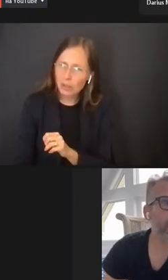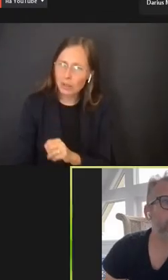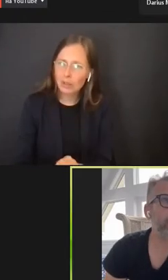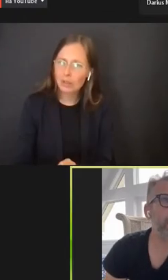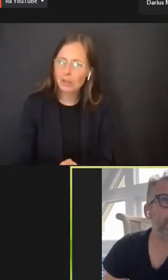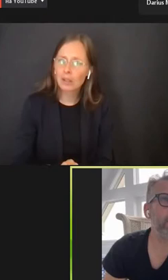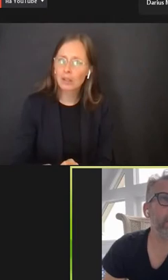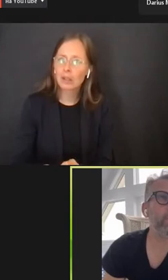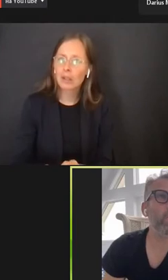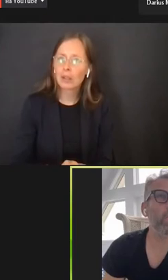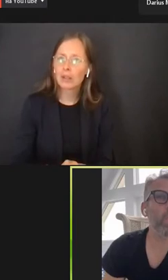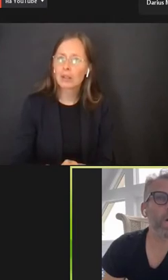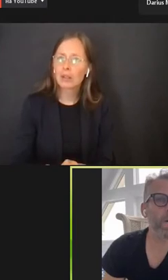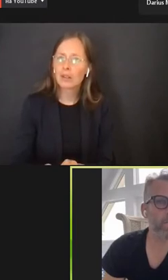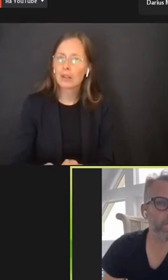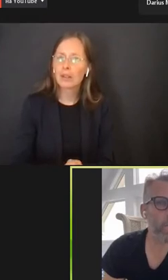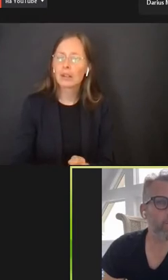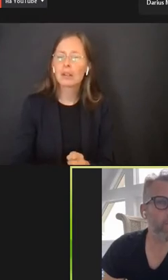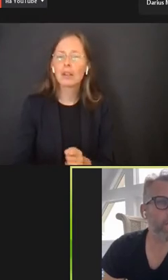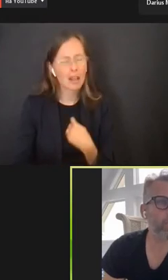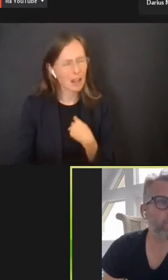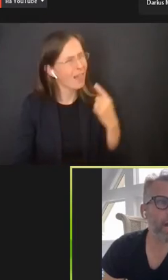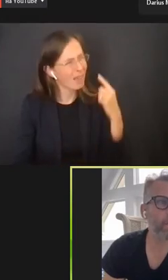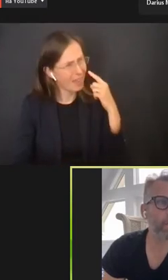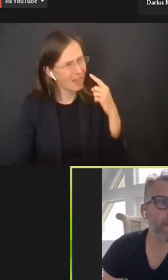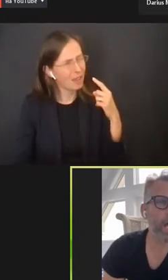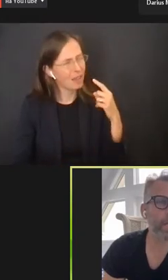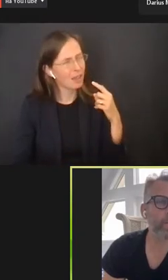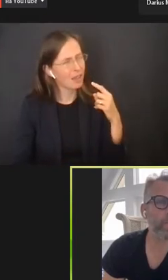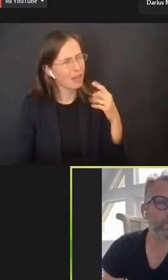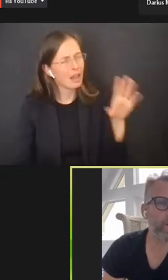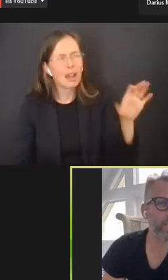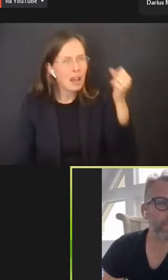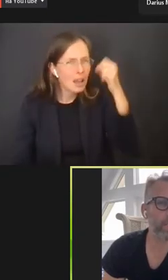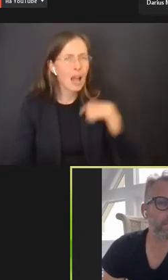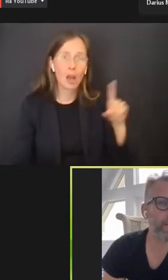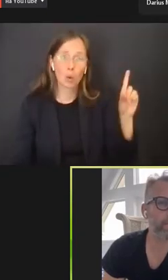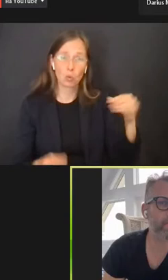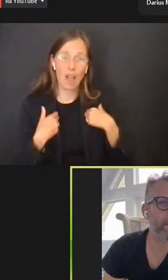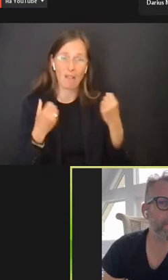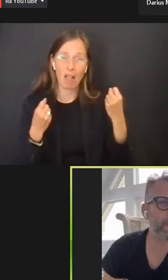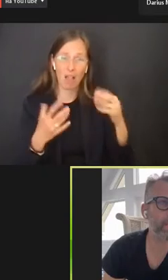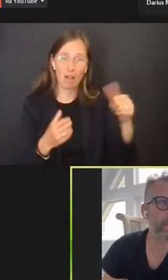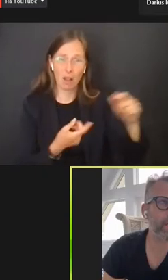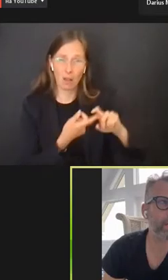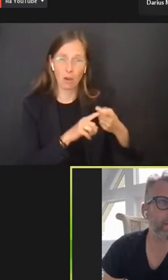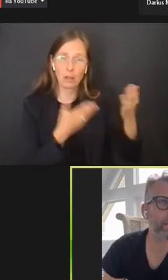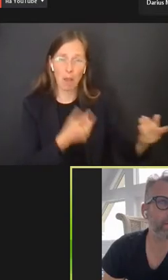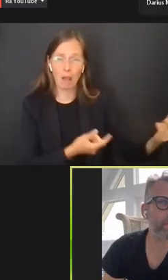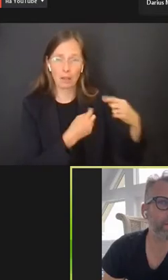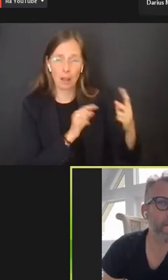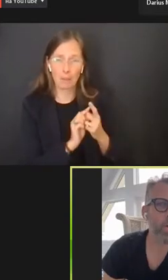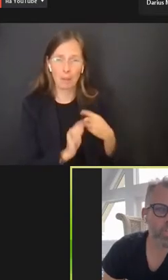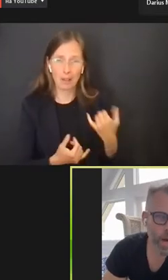I think it was, although I do have a lot of other friends that might have met me now that I